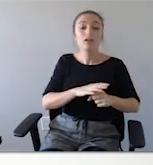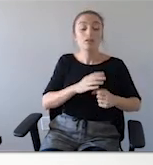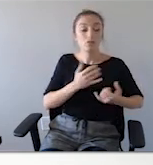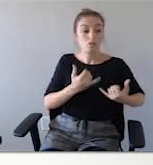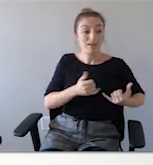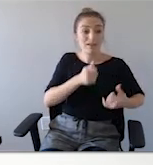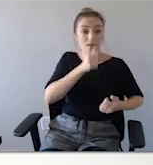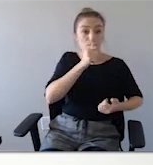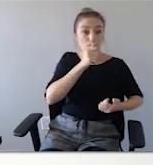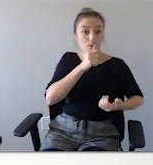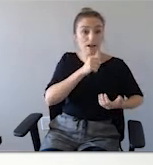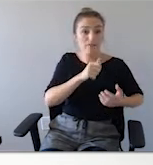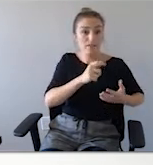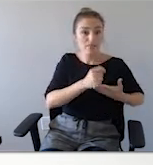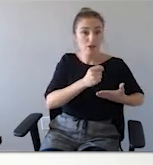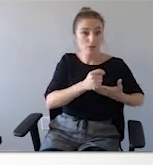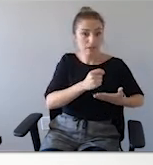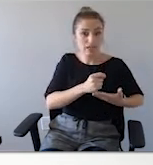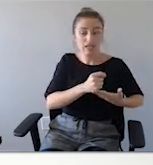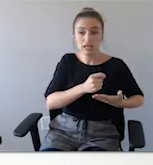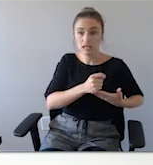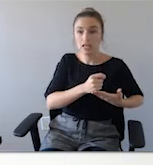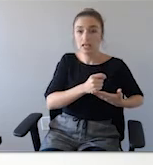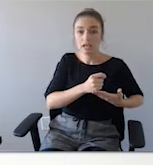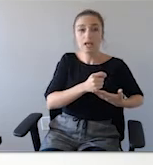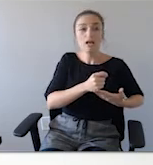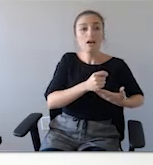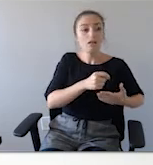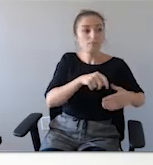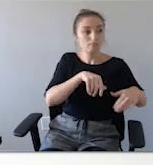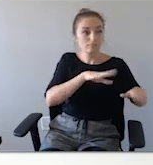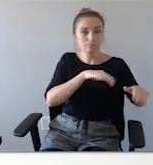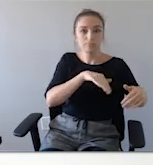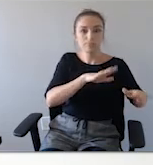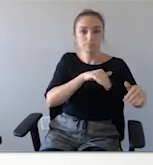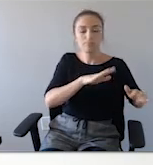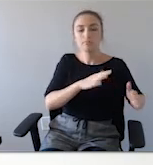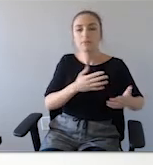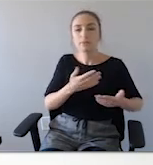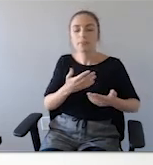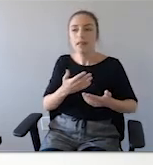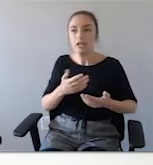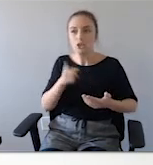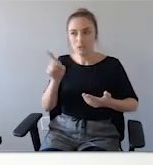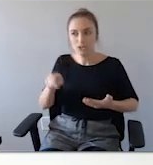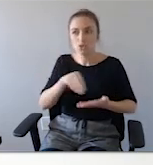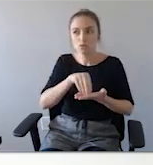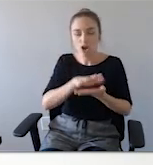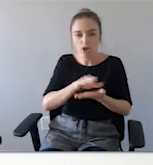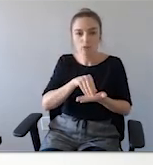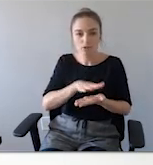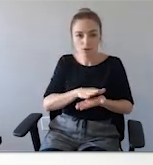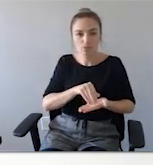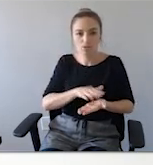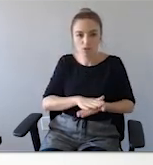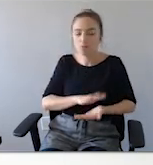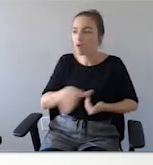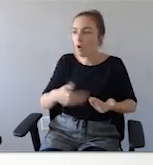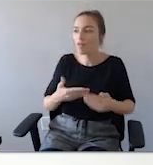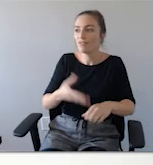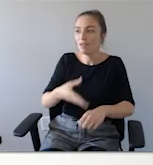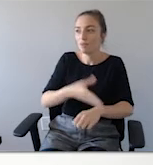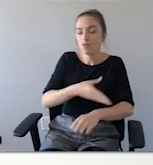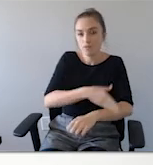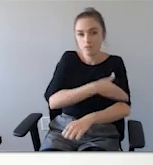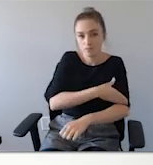then you're going to say, yeah, I hope so, because I'm spending a boatload of time and money on it after school. So it's not just you guys on this. So you